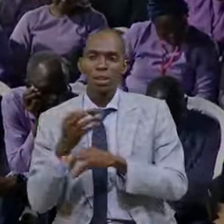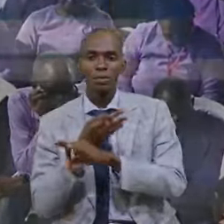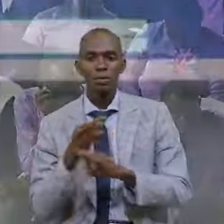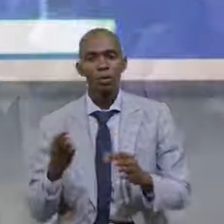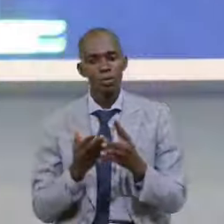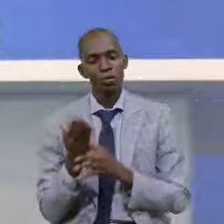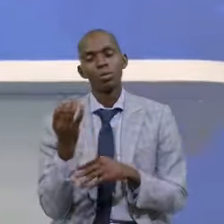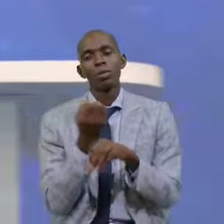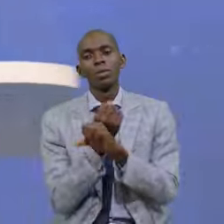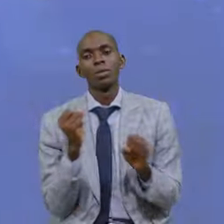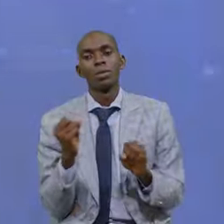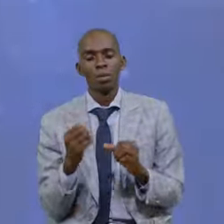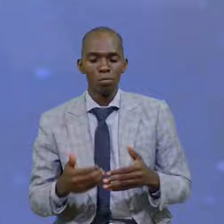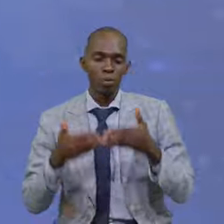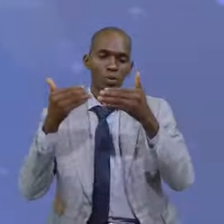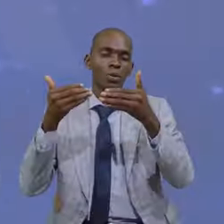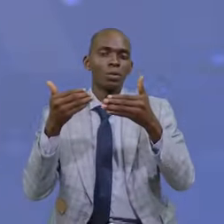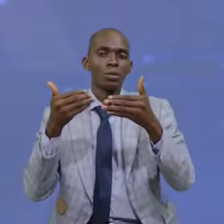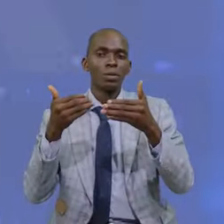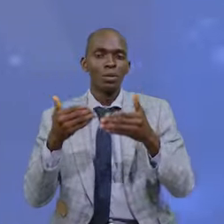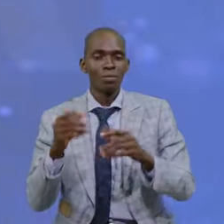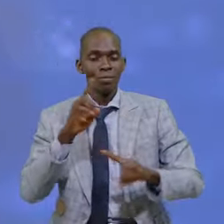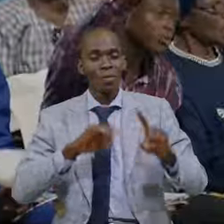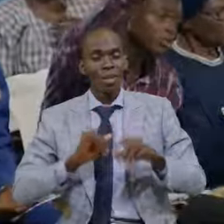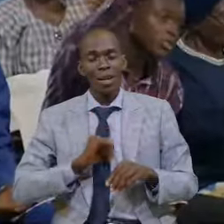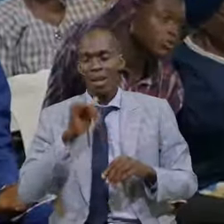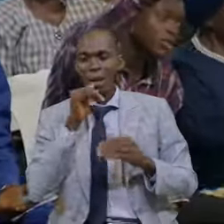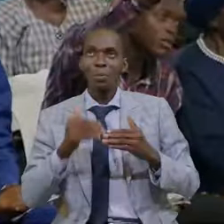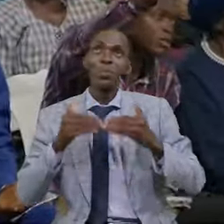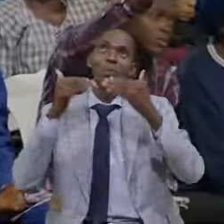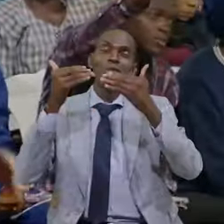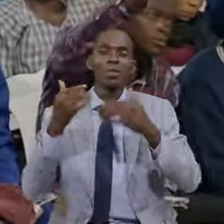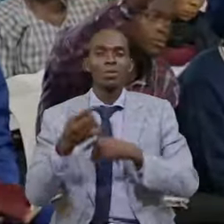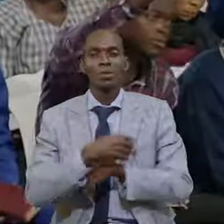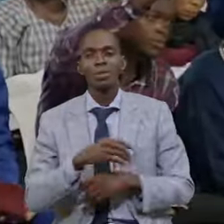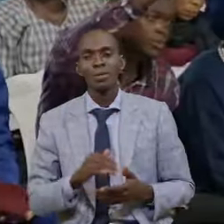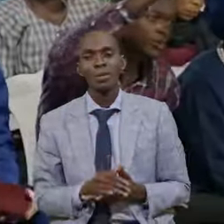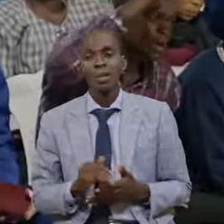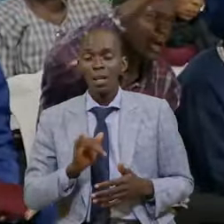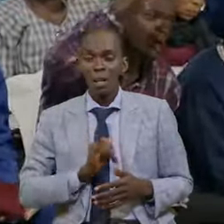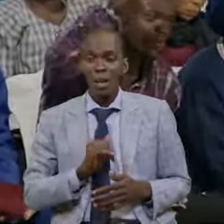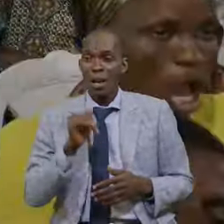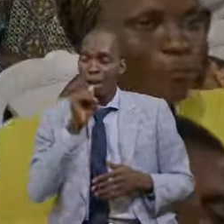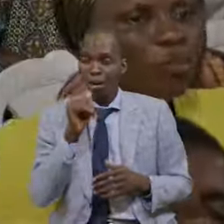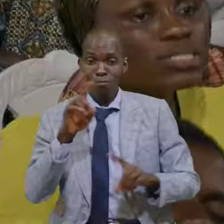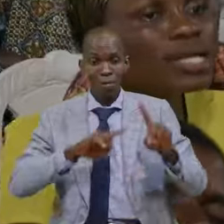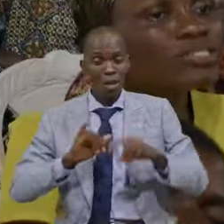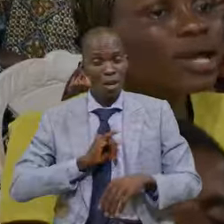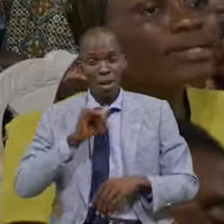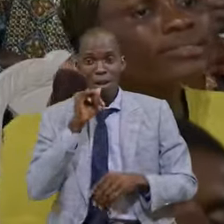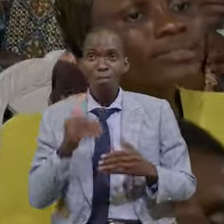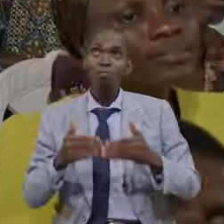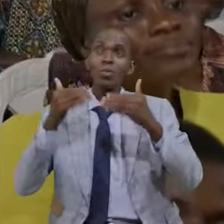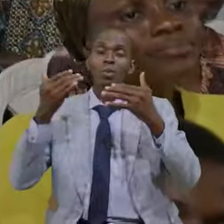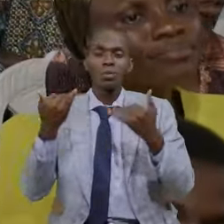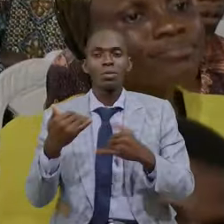salvation. Promotion. I am promoted tonight. I am promoted tonight. That sin